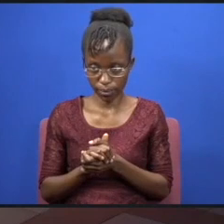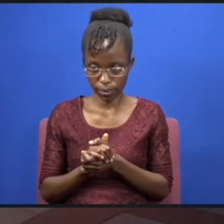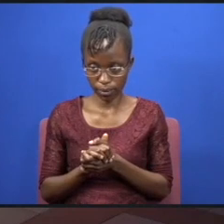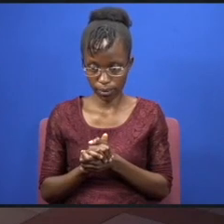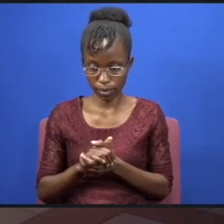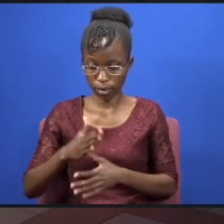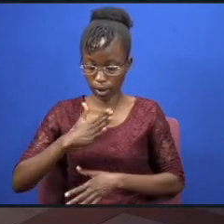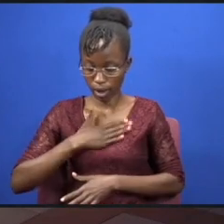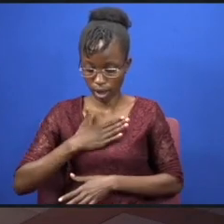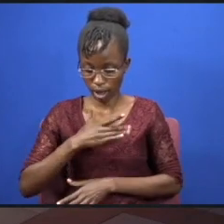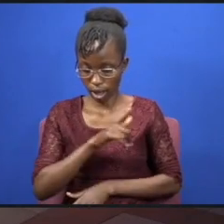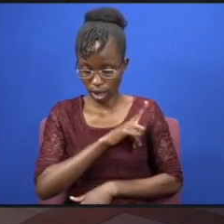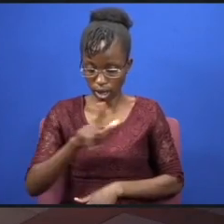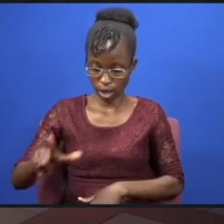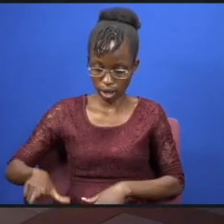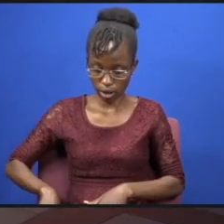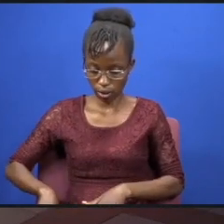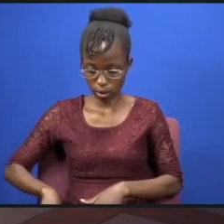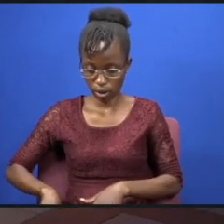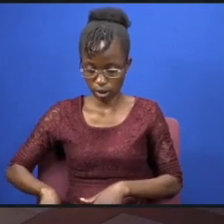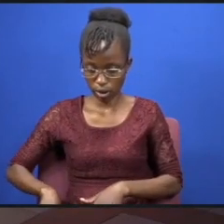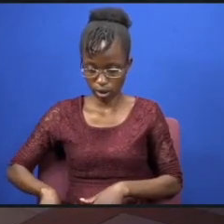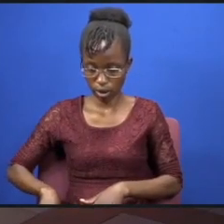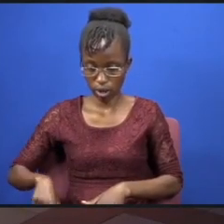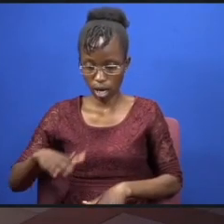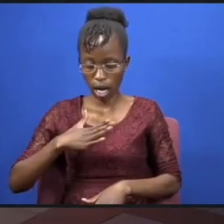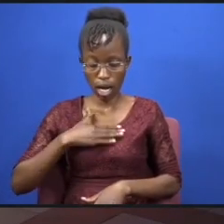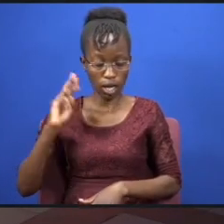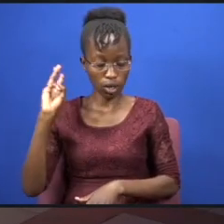I, the Lord, have spoken. I will do it.